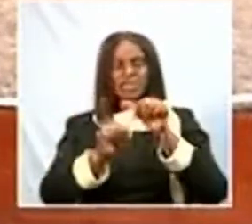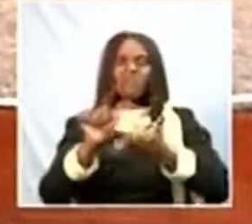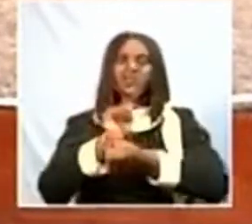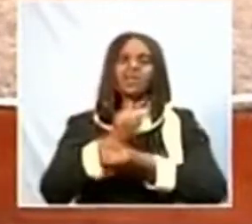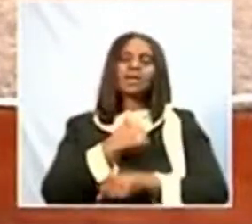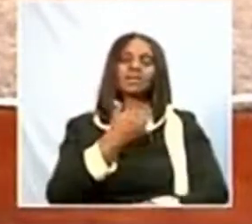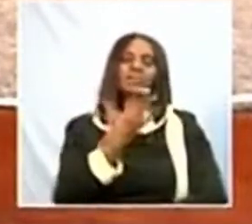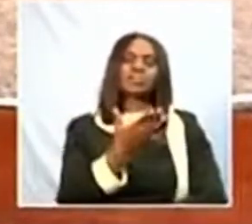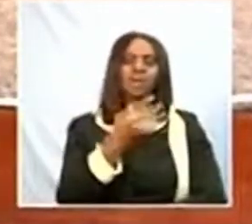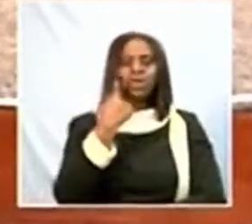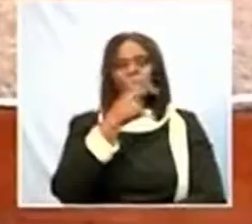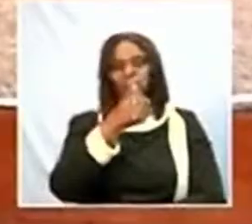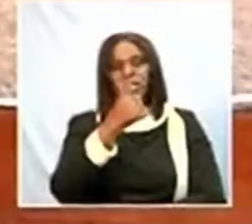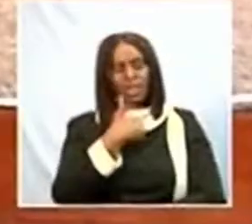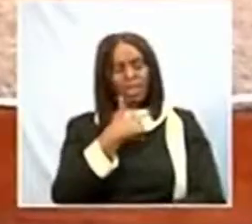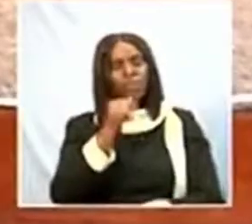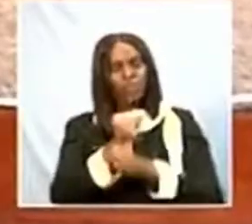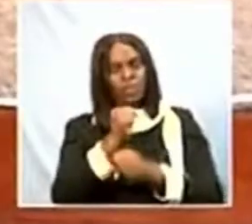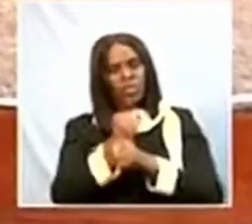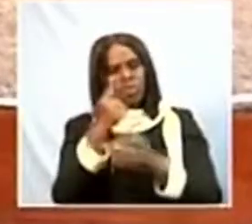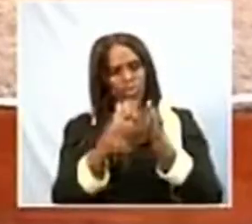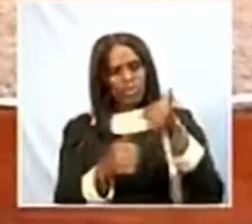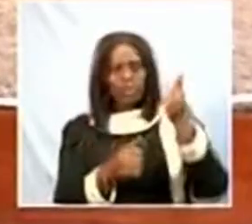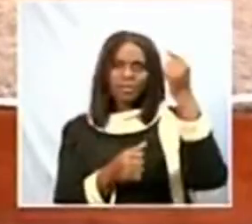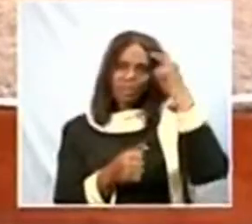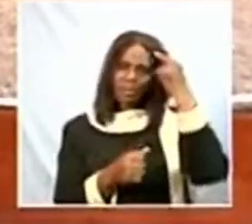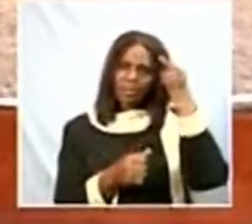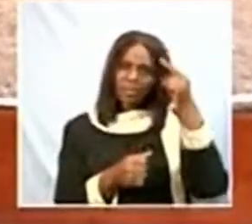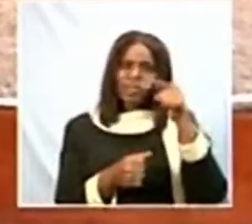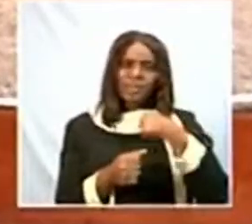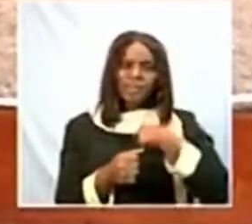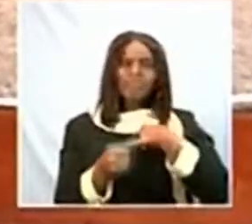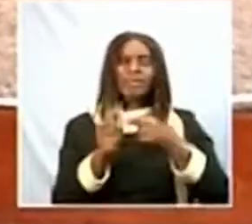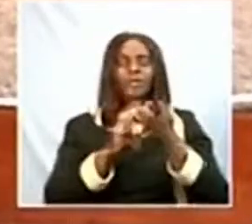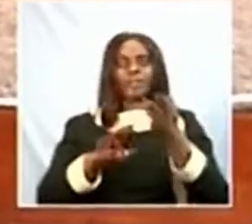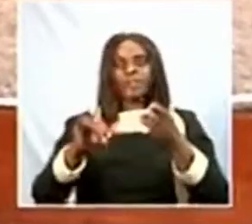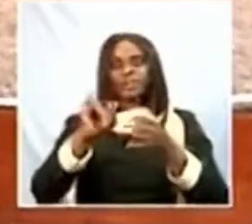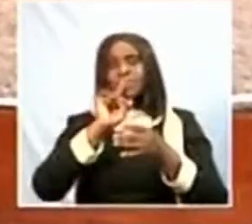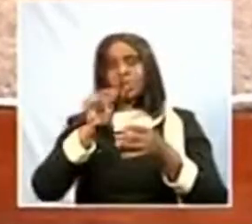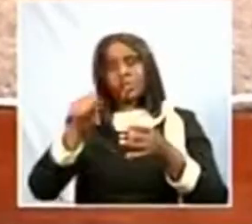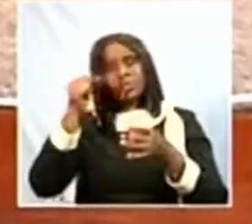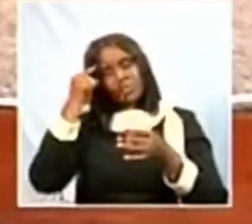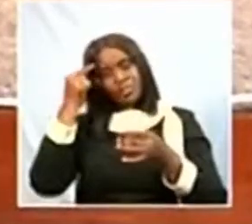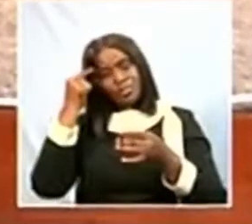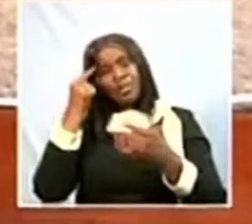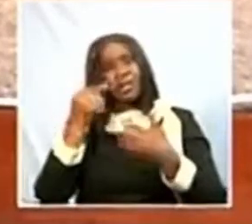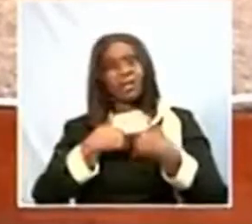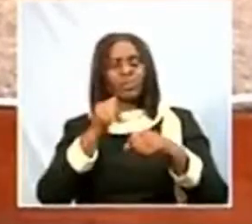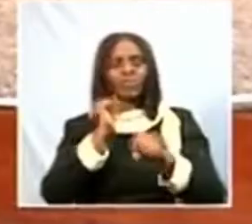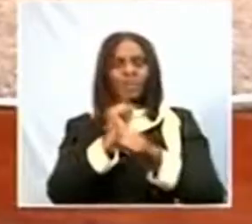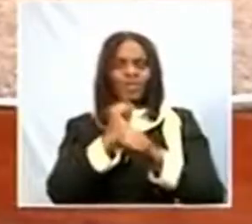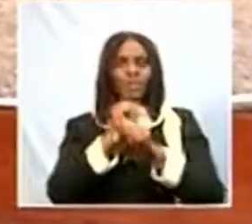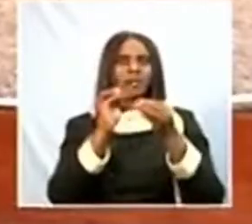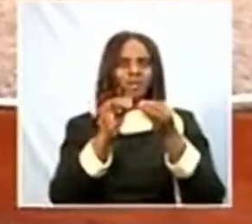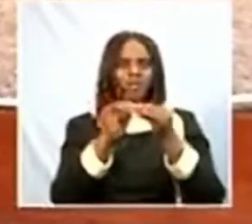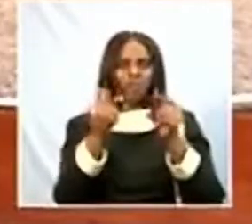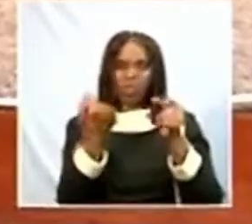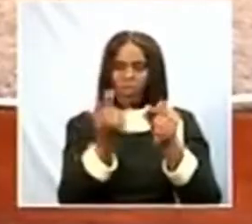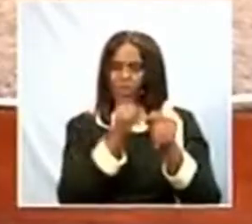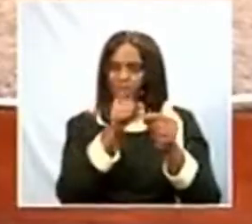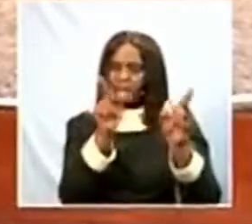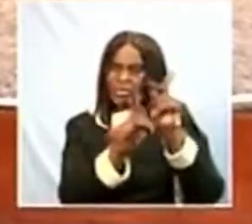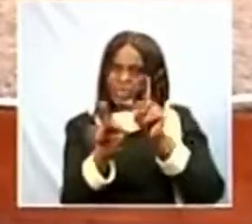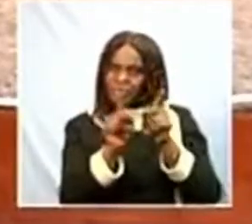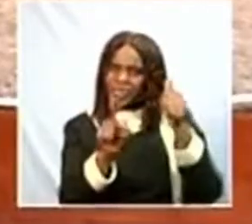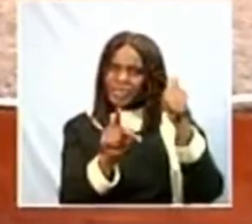Madam Speaker. Who has done that? The government. And I believe to say the government has done a lot. It's just that the general public are